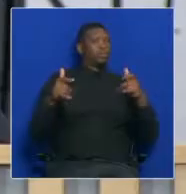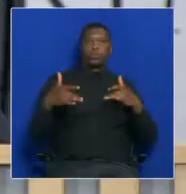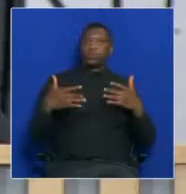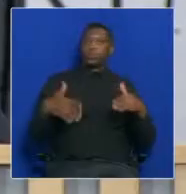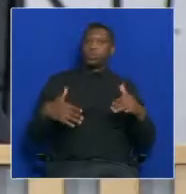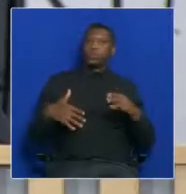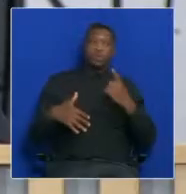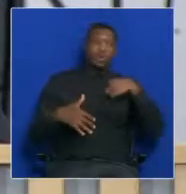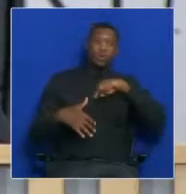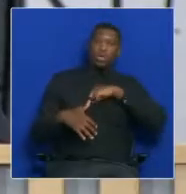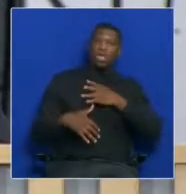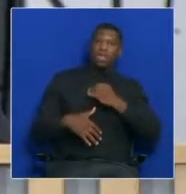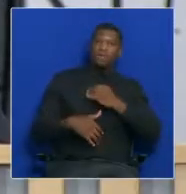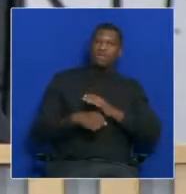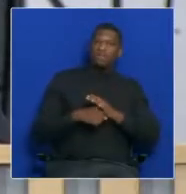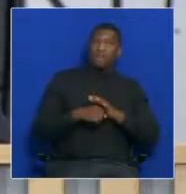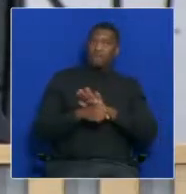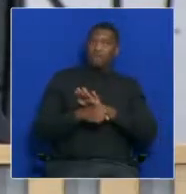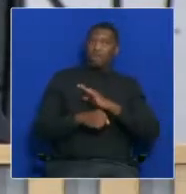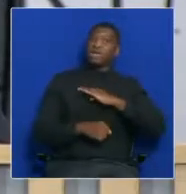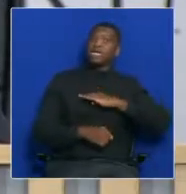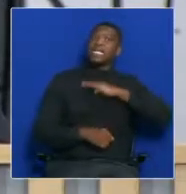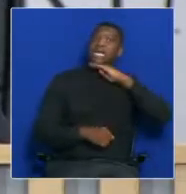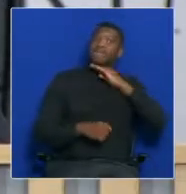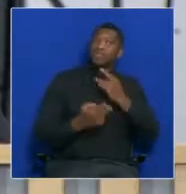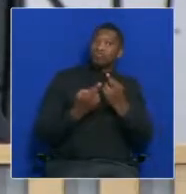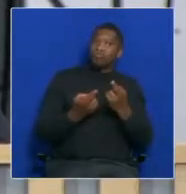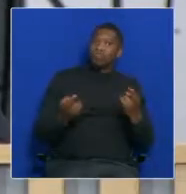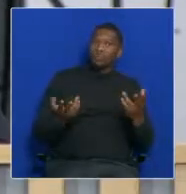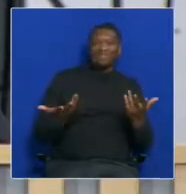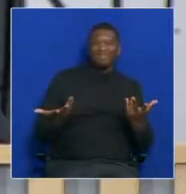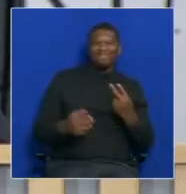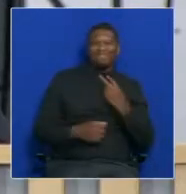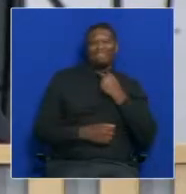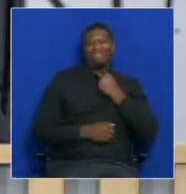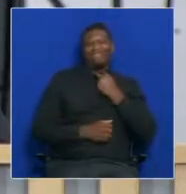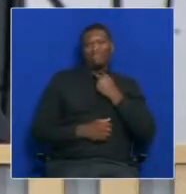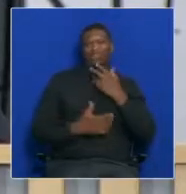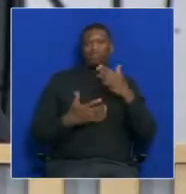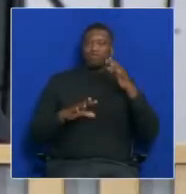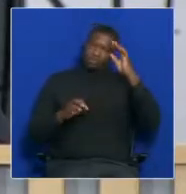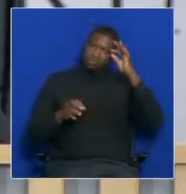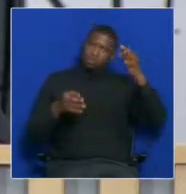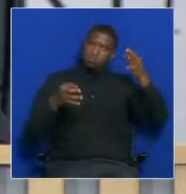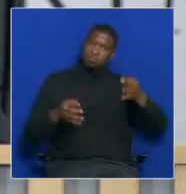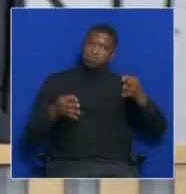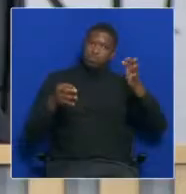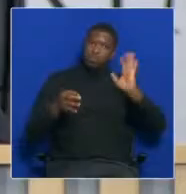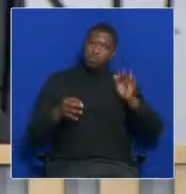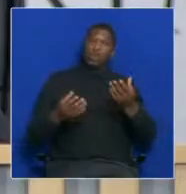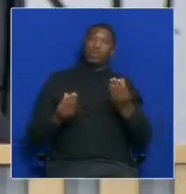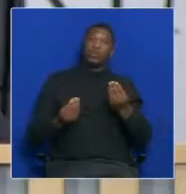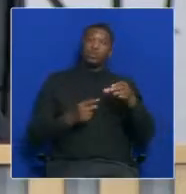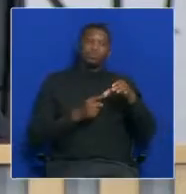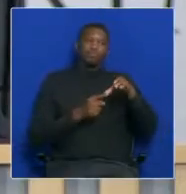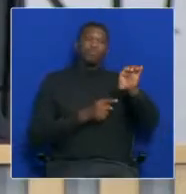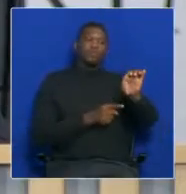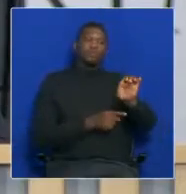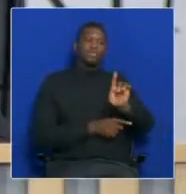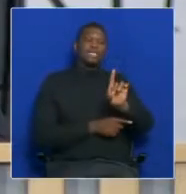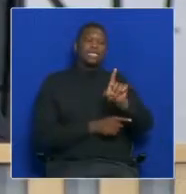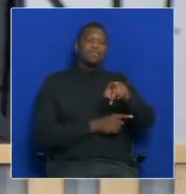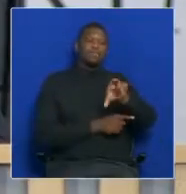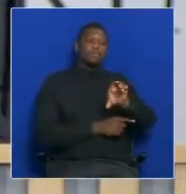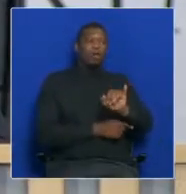deal with it. And it was agreed that it will be left with DPCI. So I